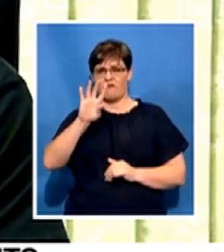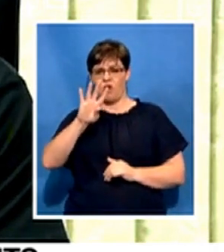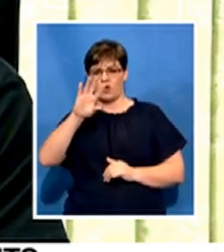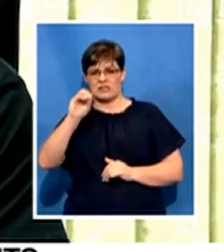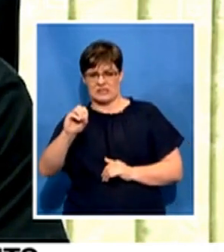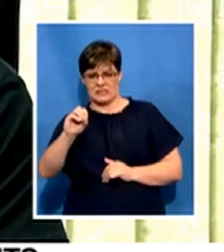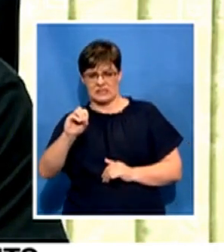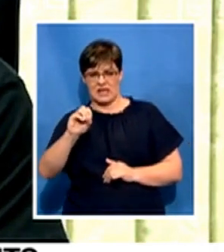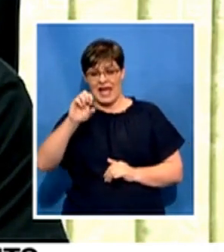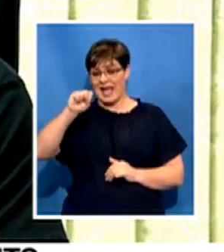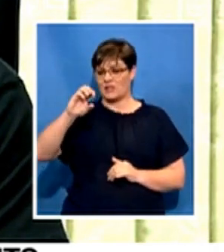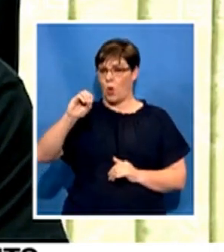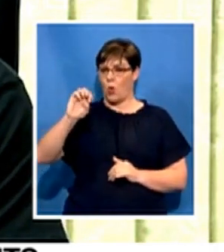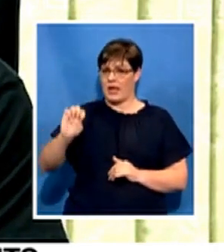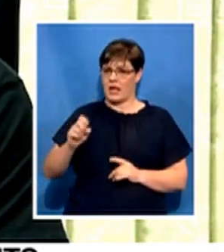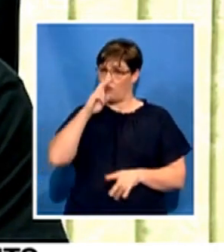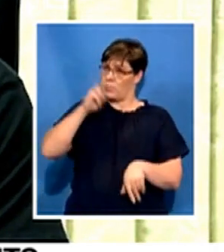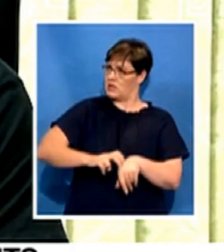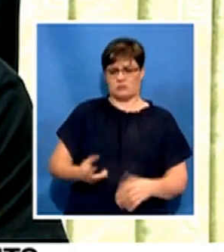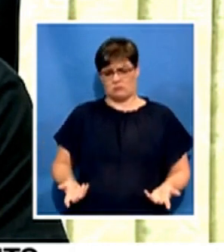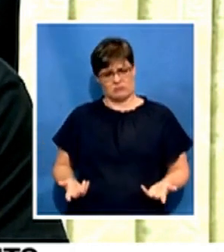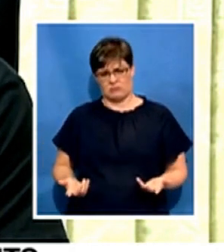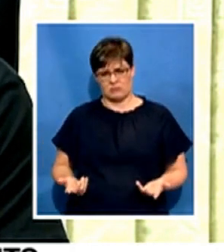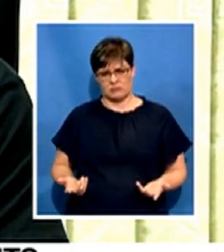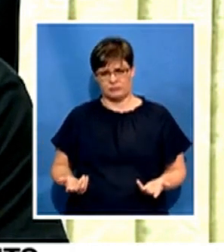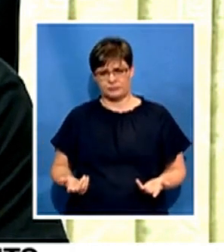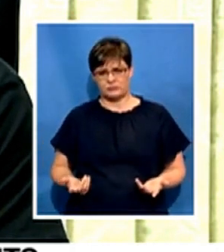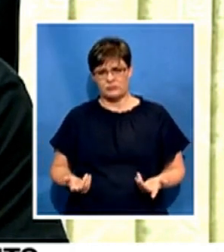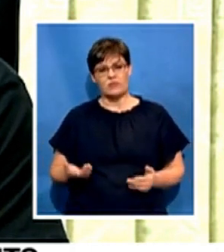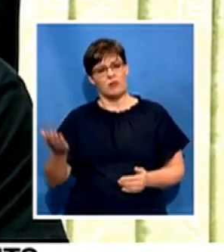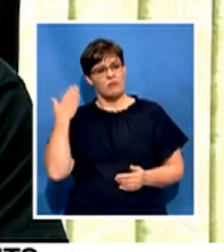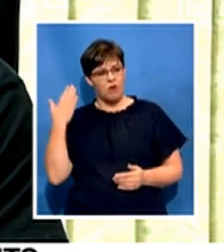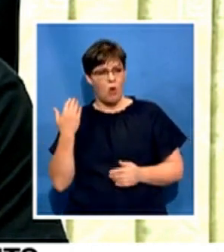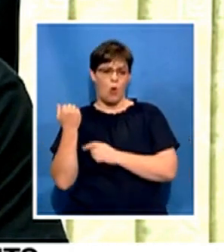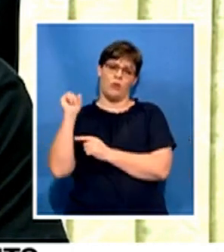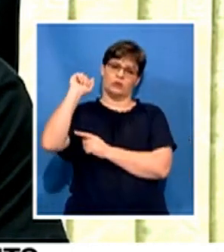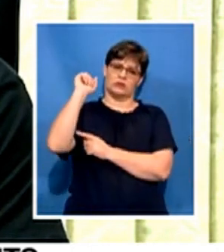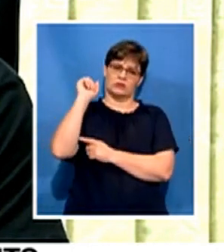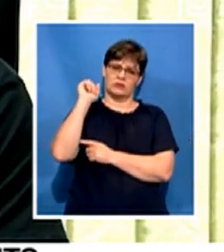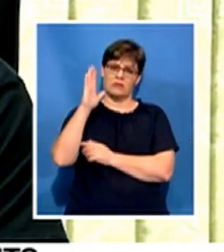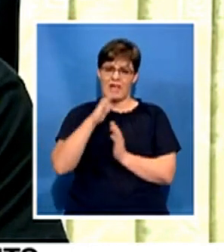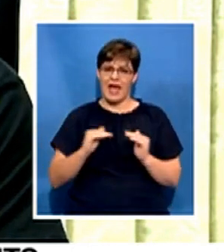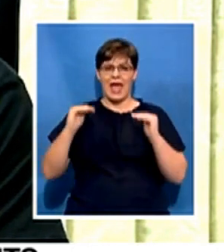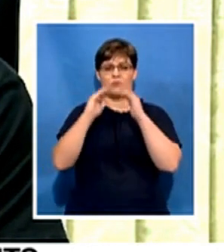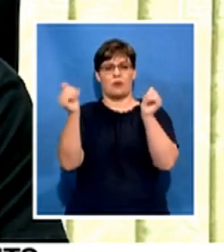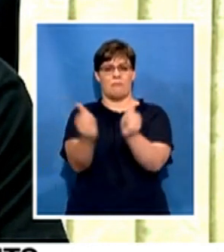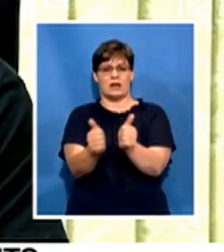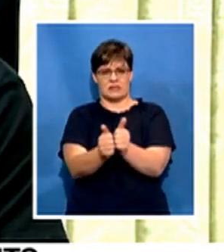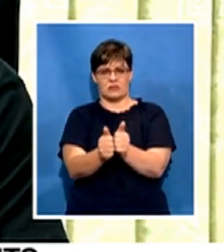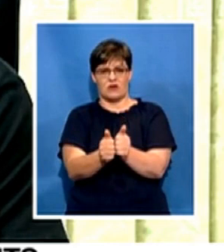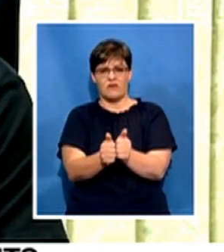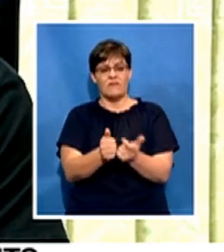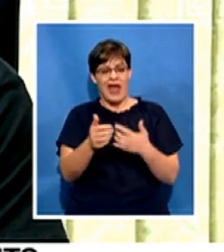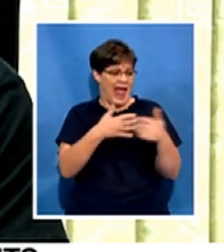There was a time when we were not even opposed to an equity partner coming to end of SOEs if it's going to liberate the fiscus